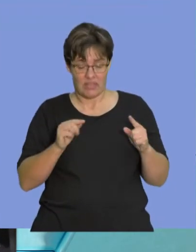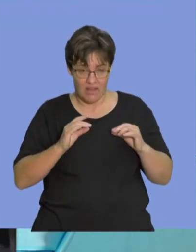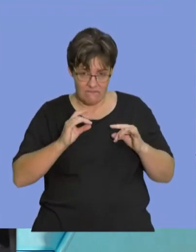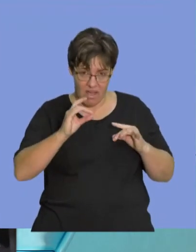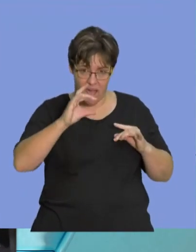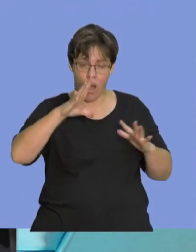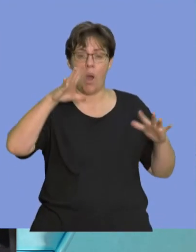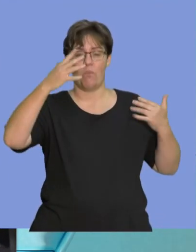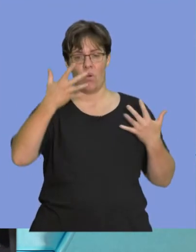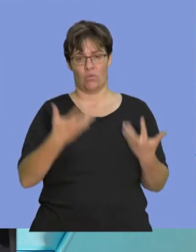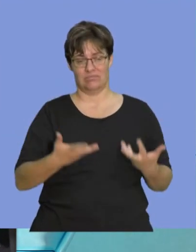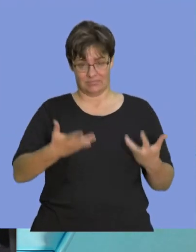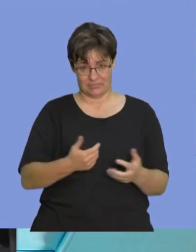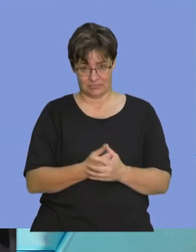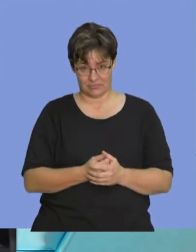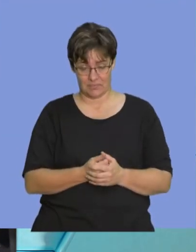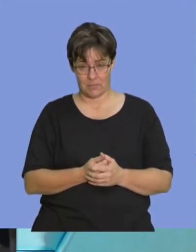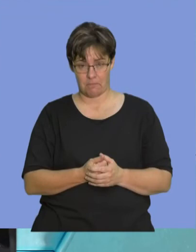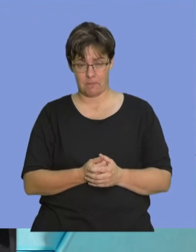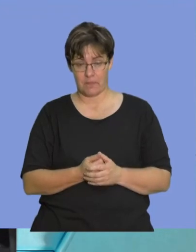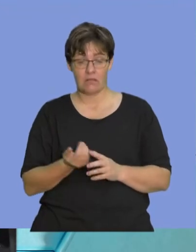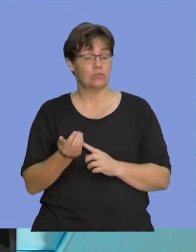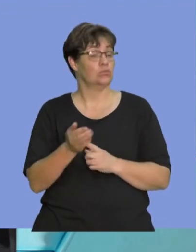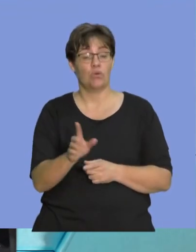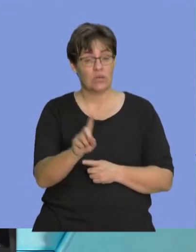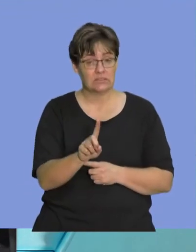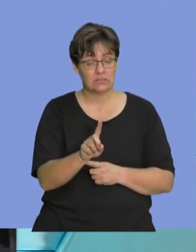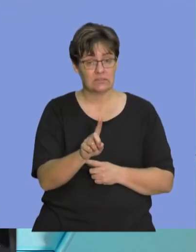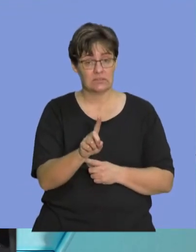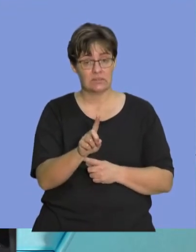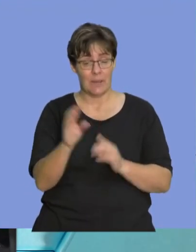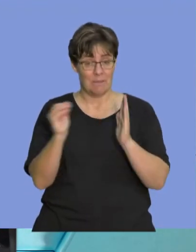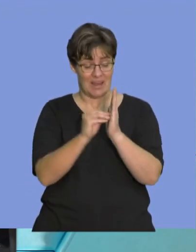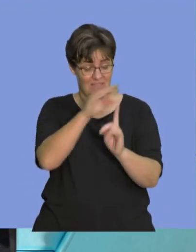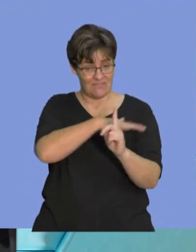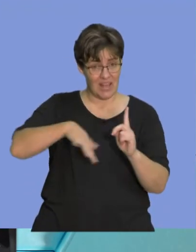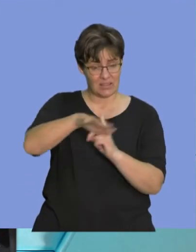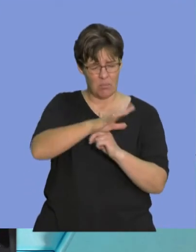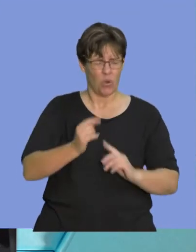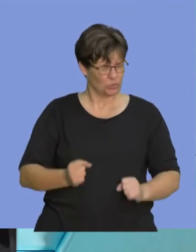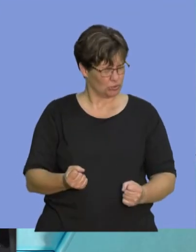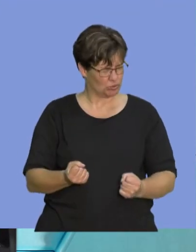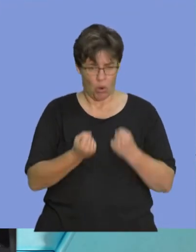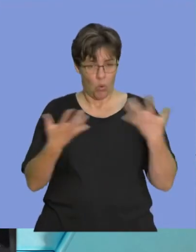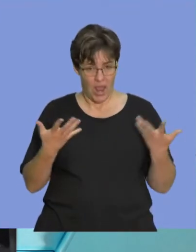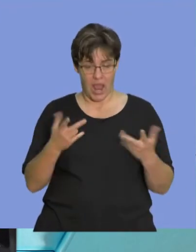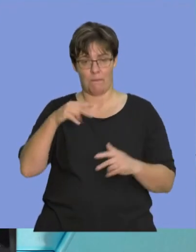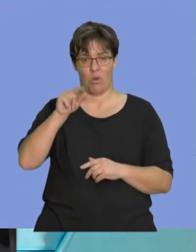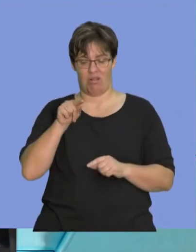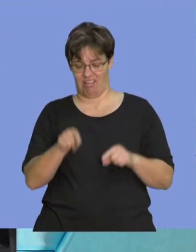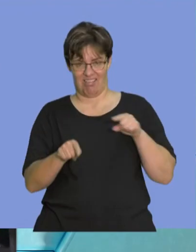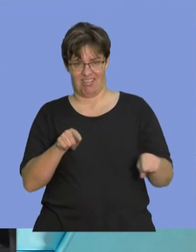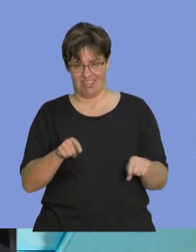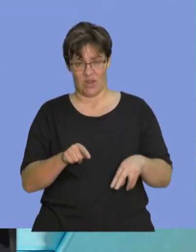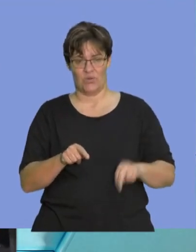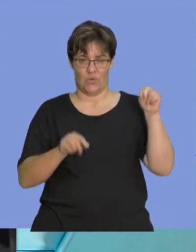poles than anywhere else around the magnet, okay? That suggests that the field, the magnetic field, that is actually strongest